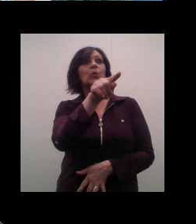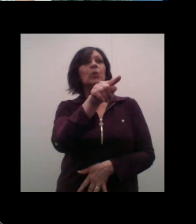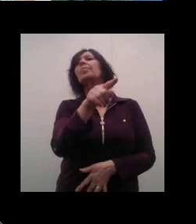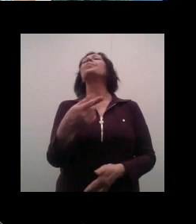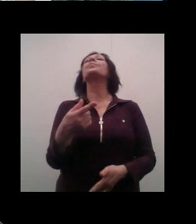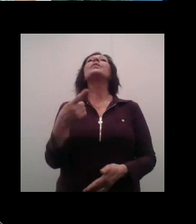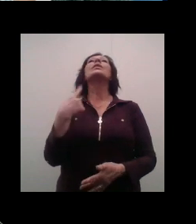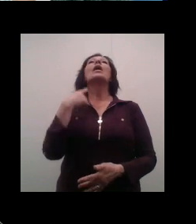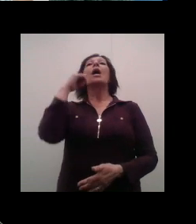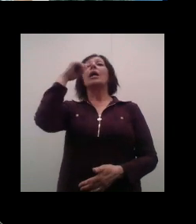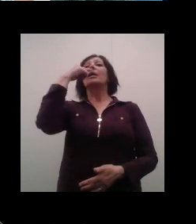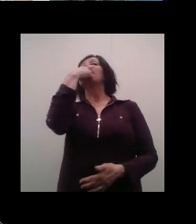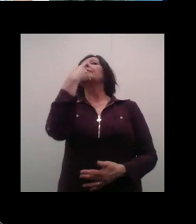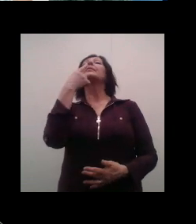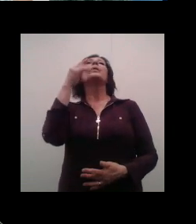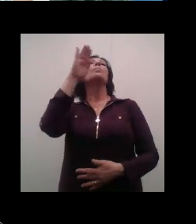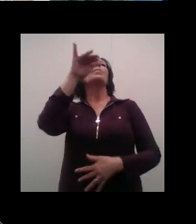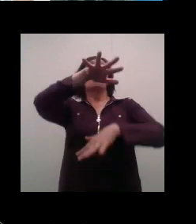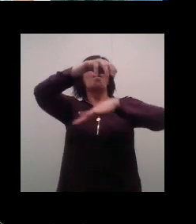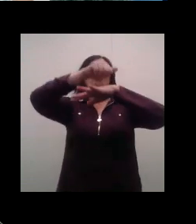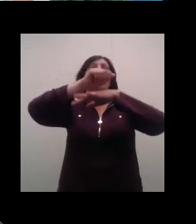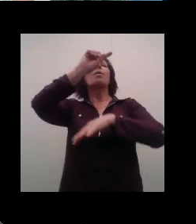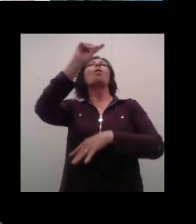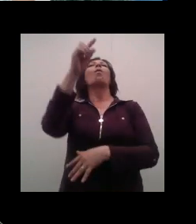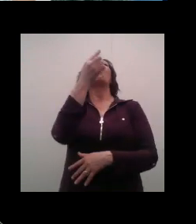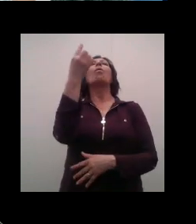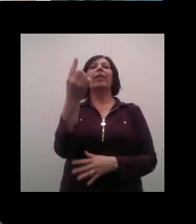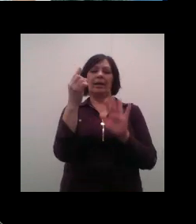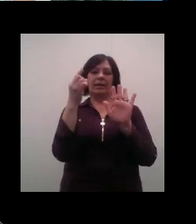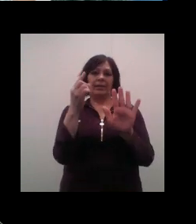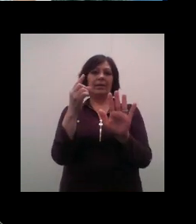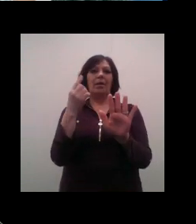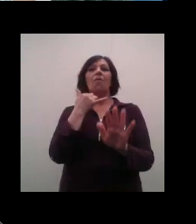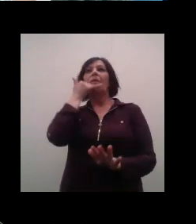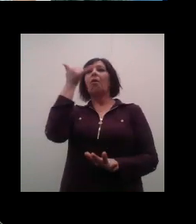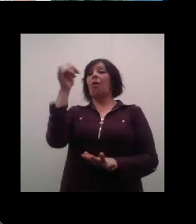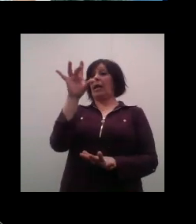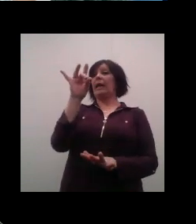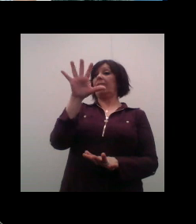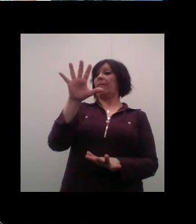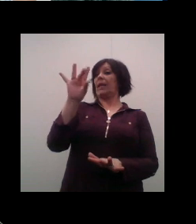by appointment only, so people can call